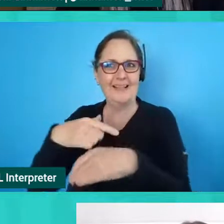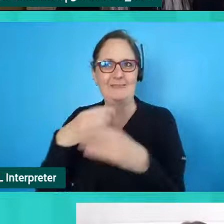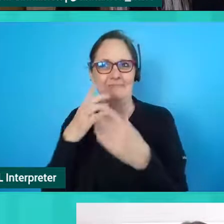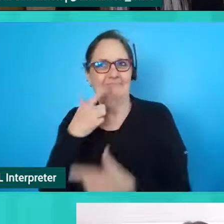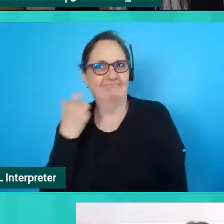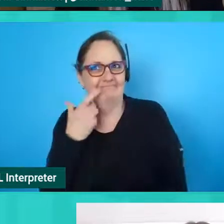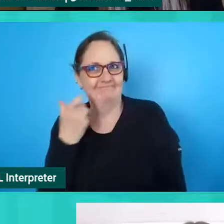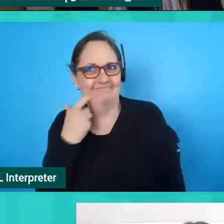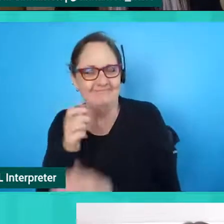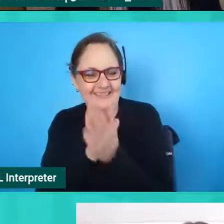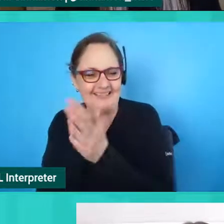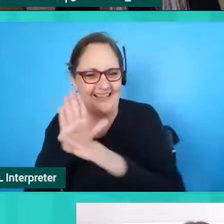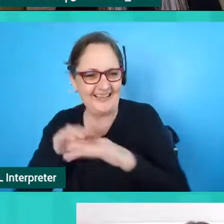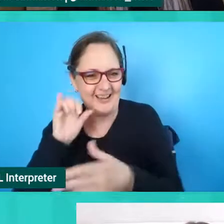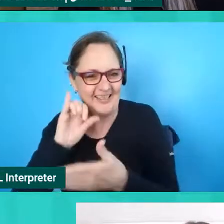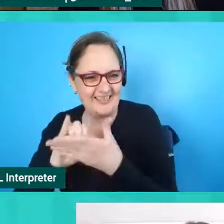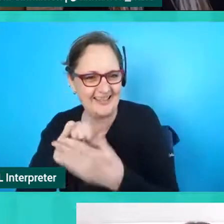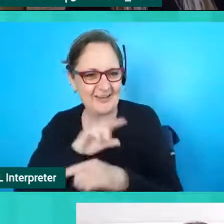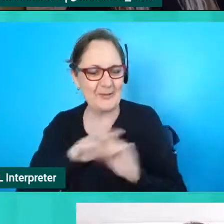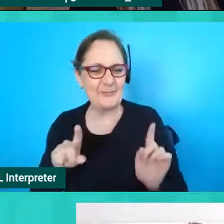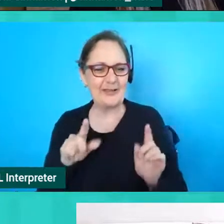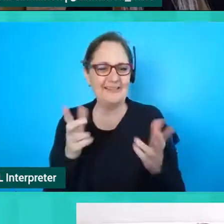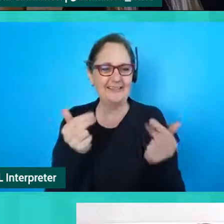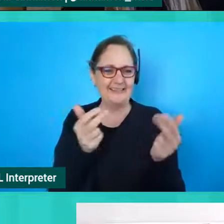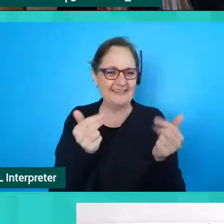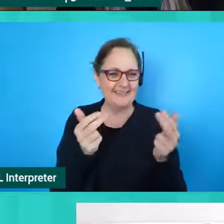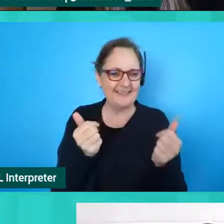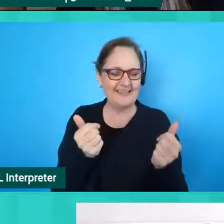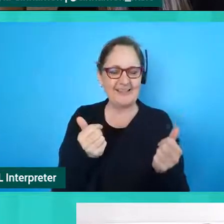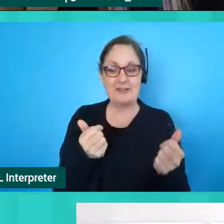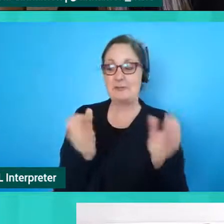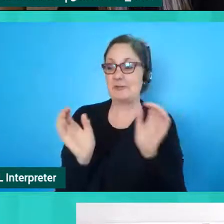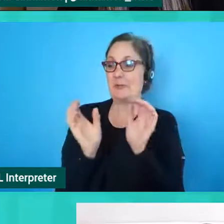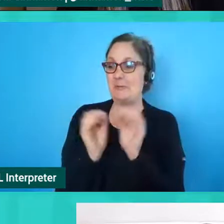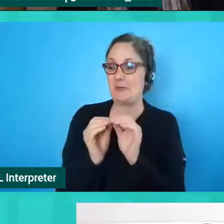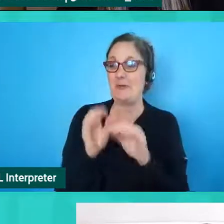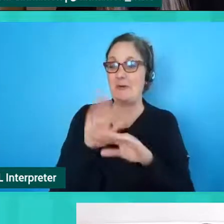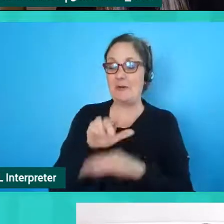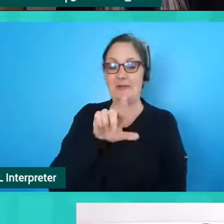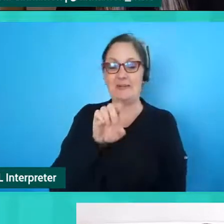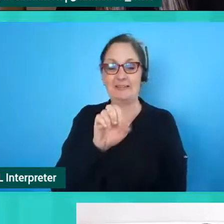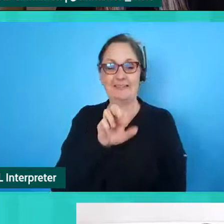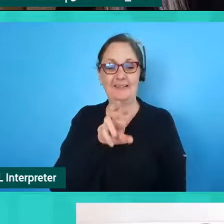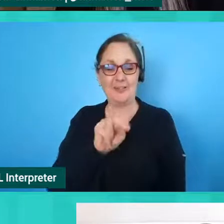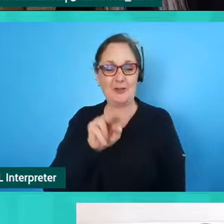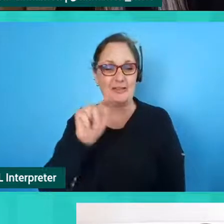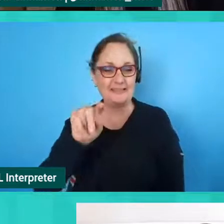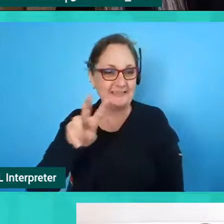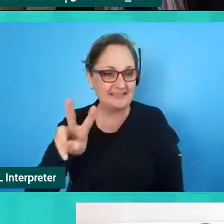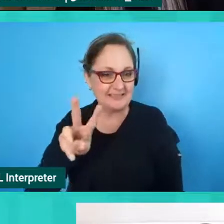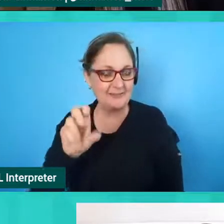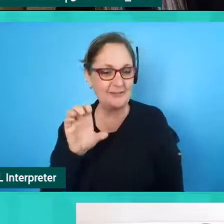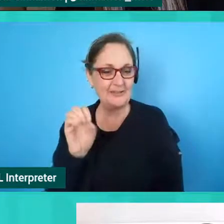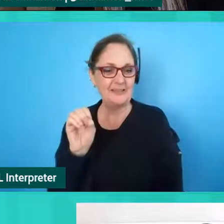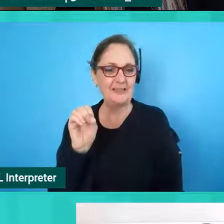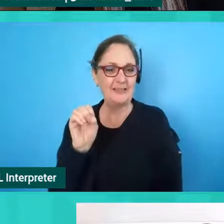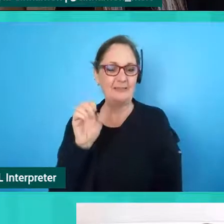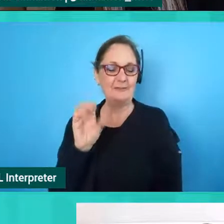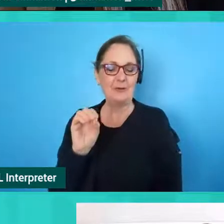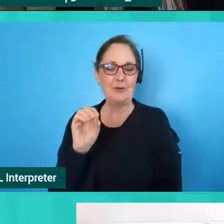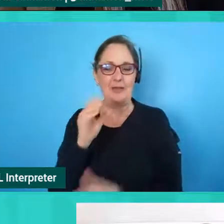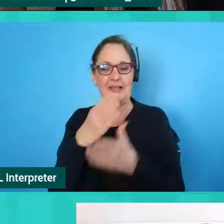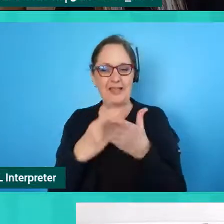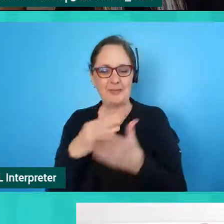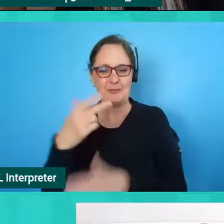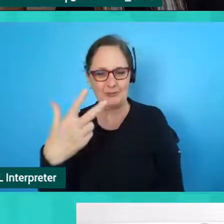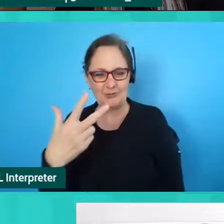on that. But stay tuned here on Learn TV for Azure SQL Fundamentals Episode 3. Today we're going to